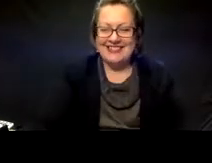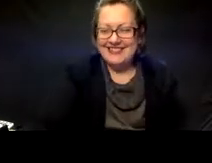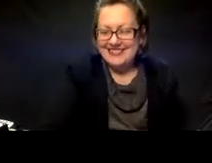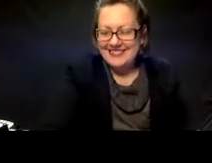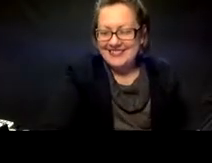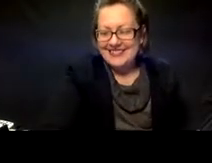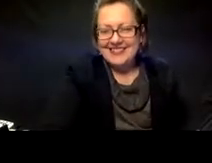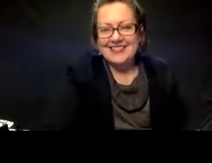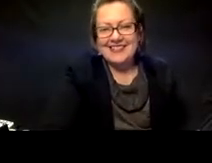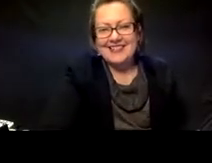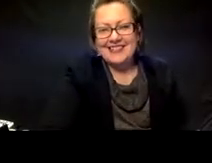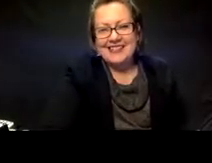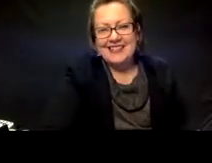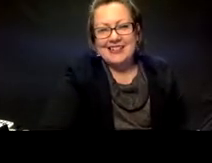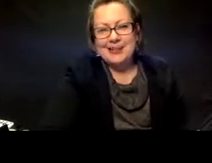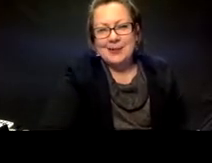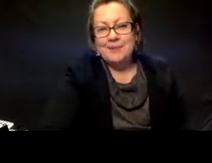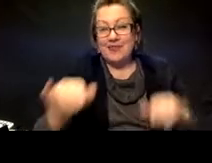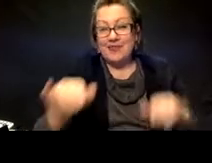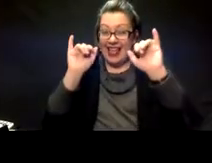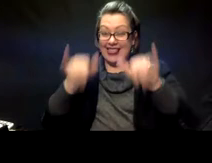meeting. Thank you for your patience.